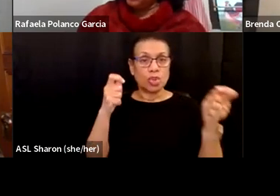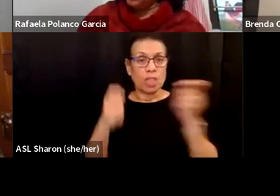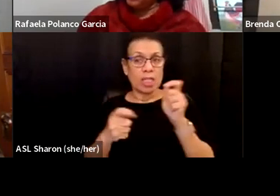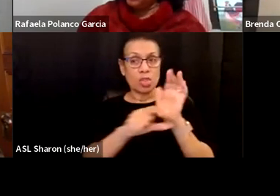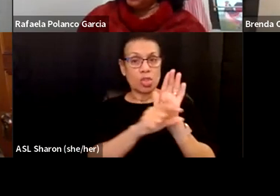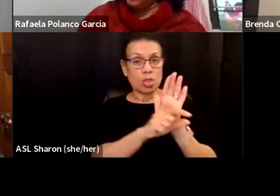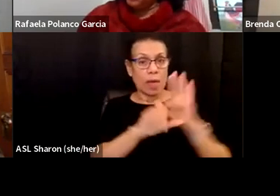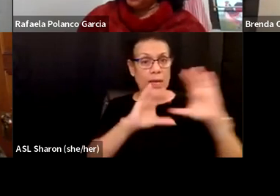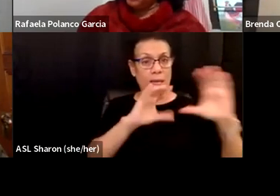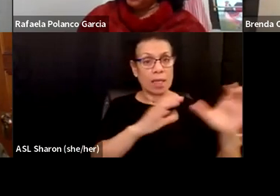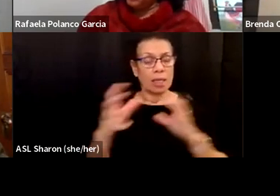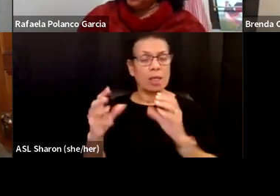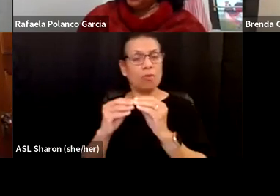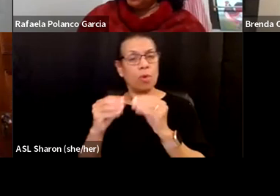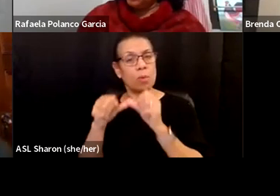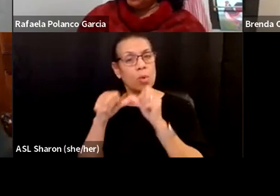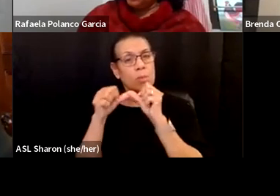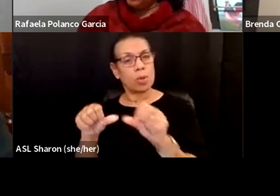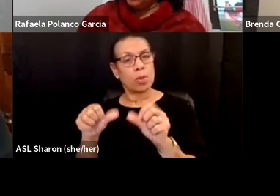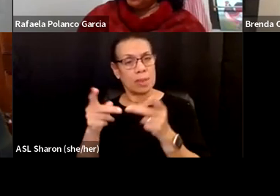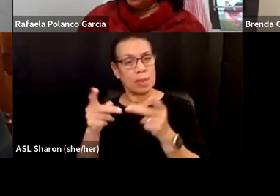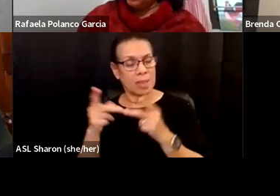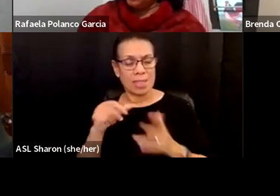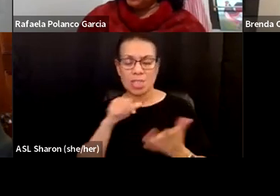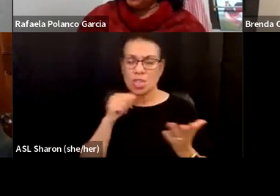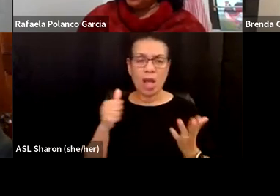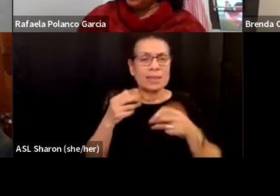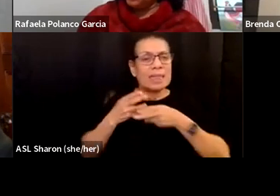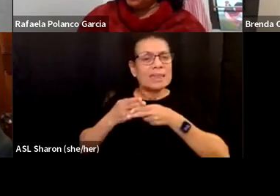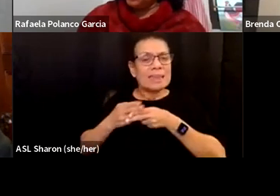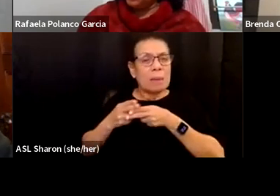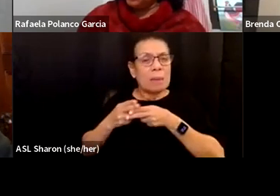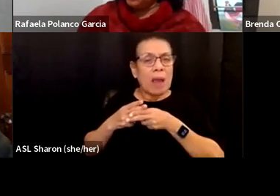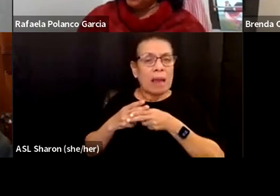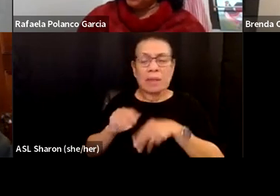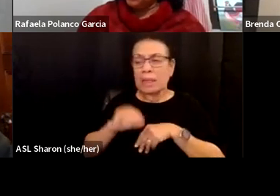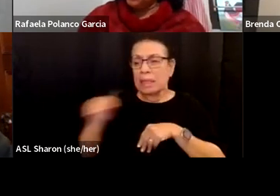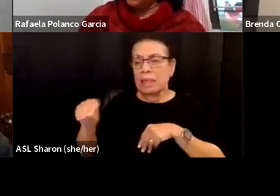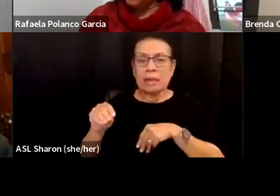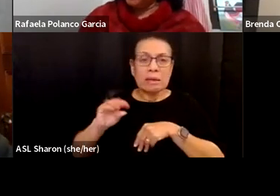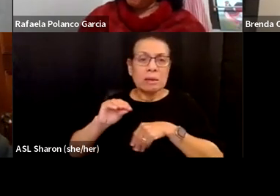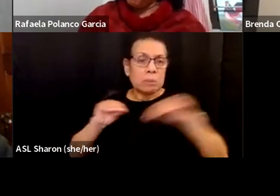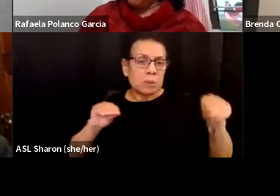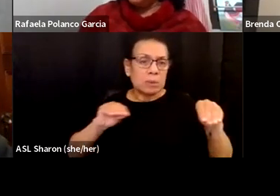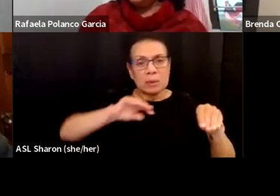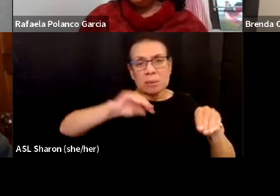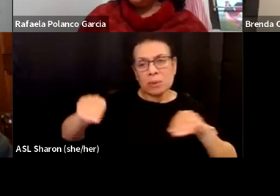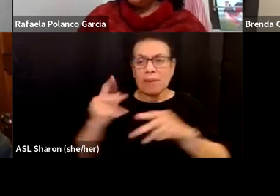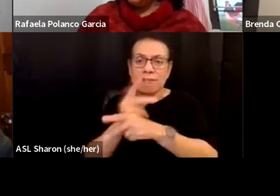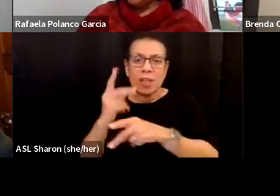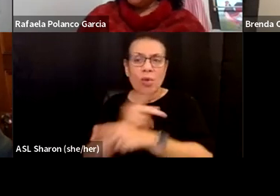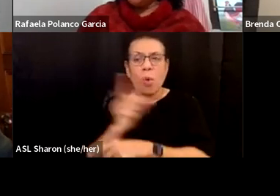um in a more permanent uh basis versus the the temporary pieces that we're kind of piecing together to make this